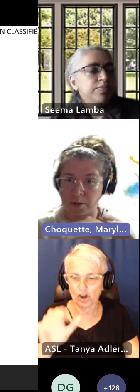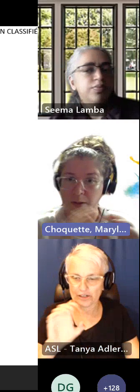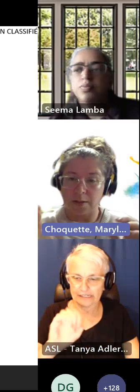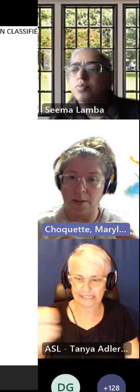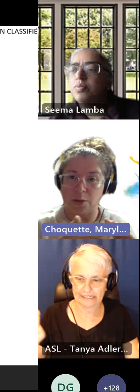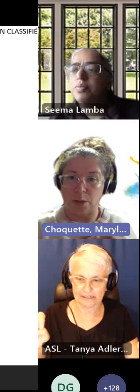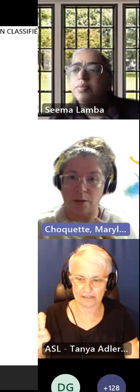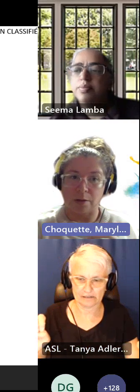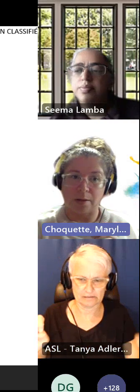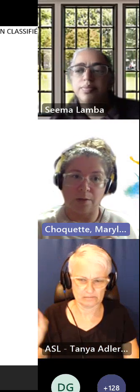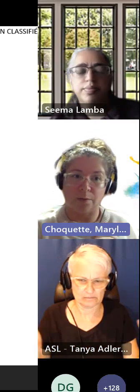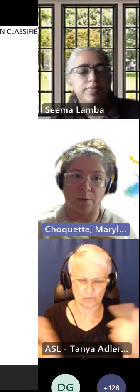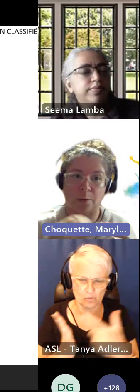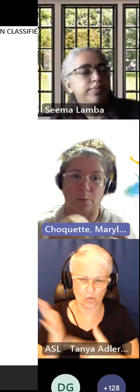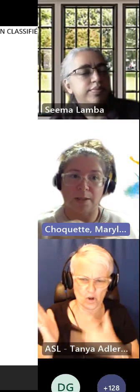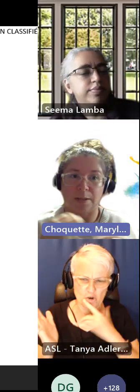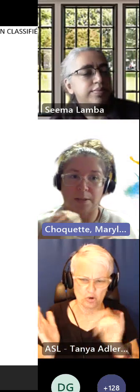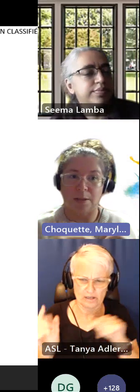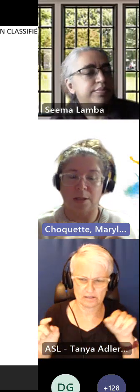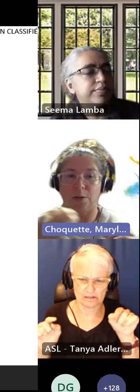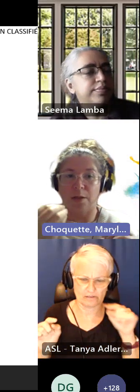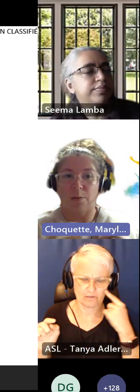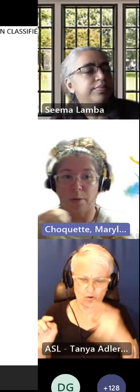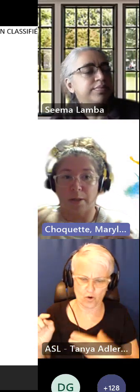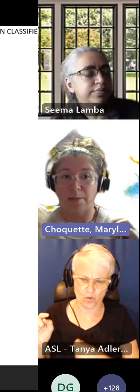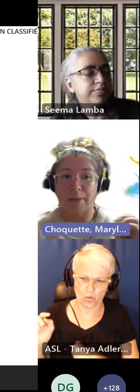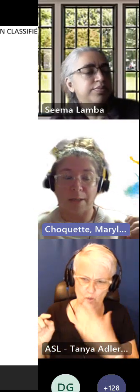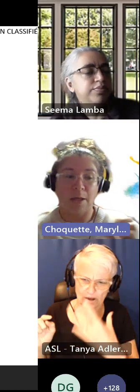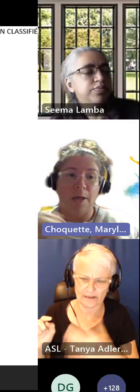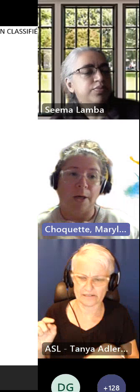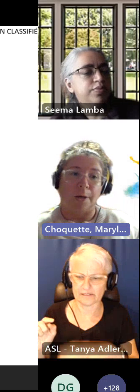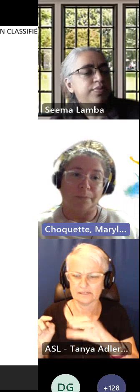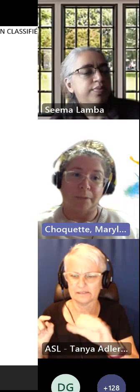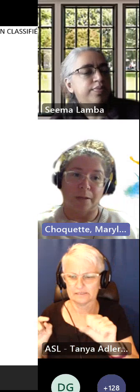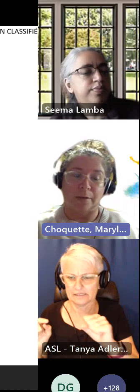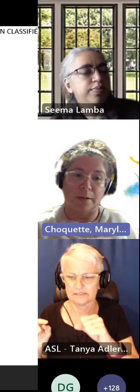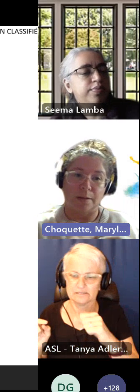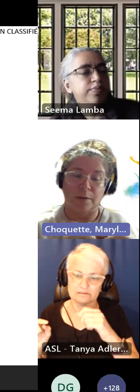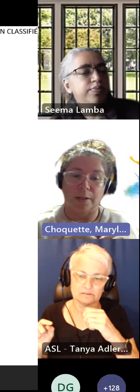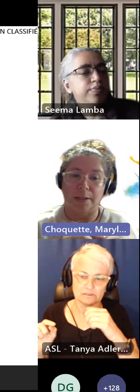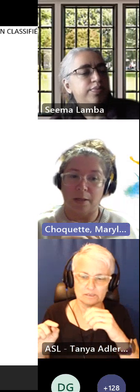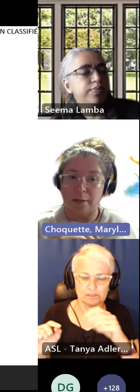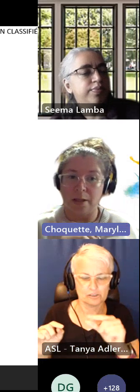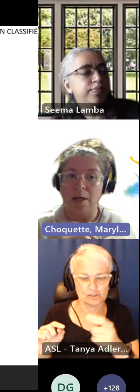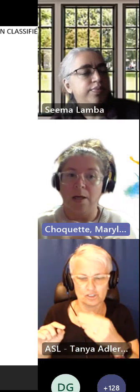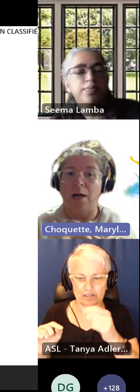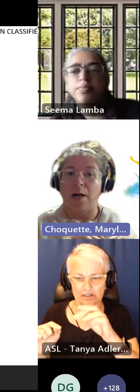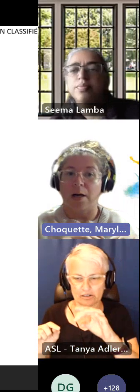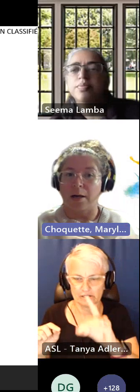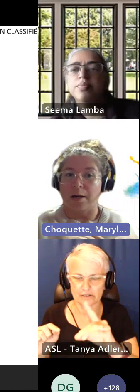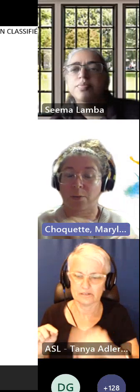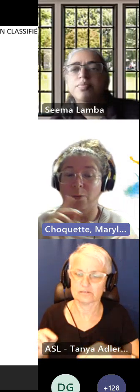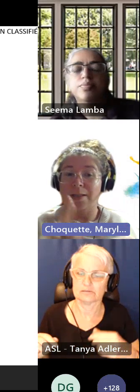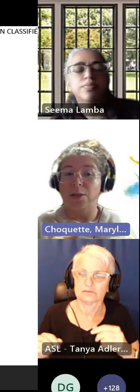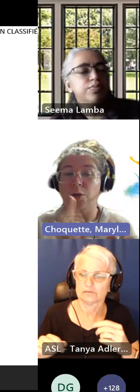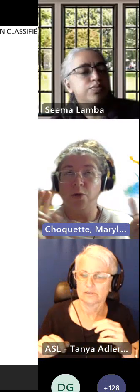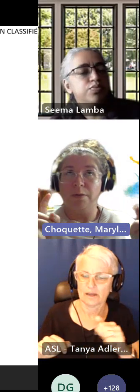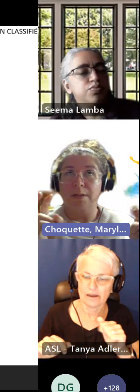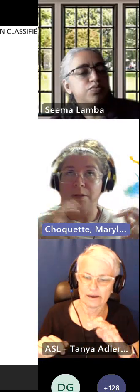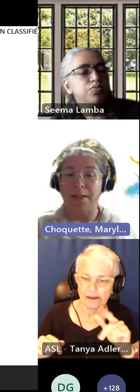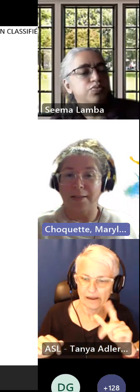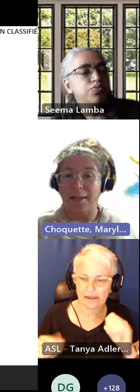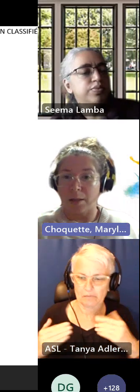basically, what does the situation look like for white cisgendered able-bodied men? I think it's very telling. With